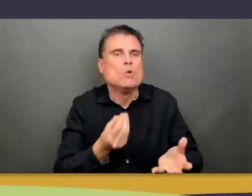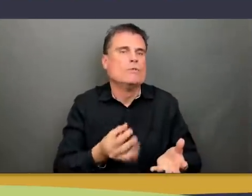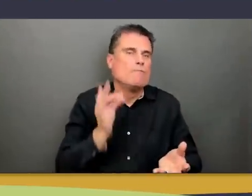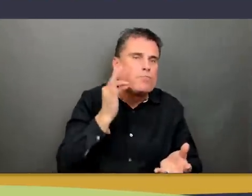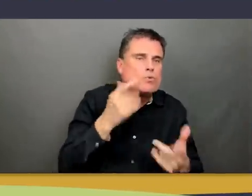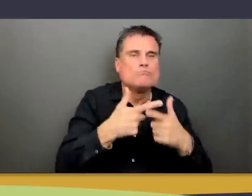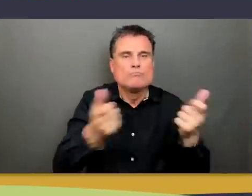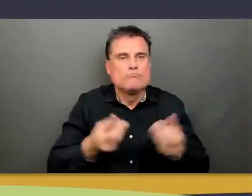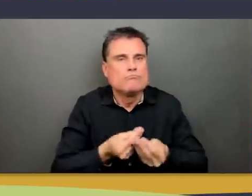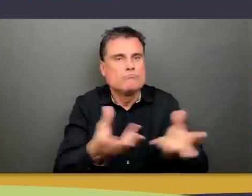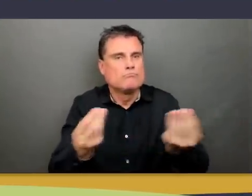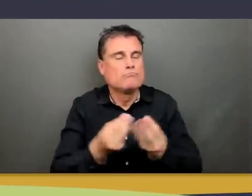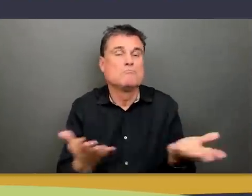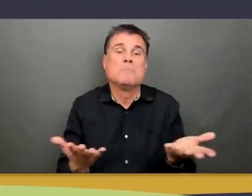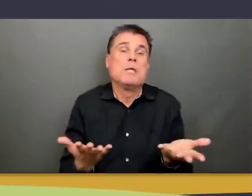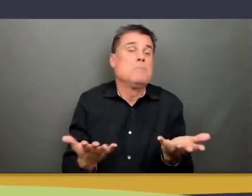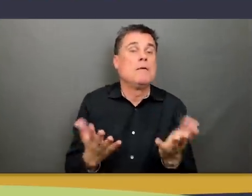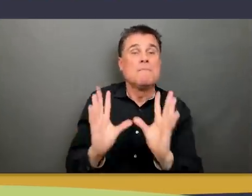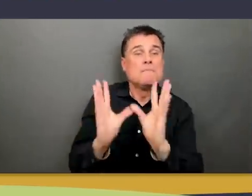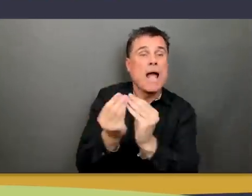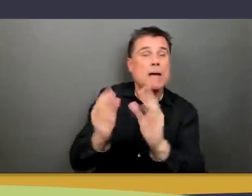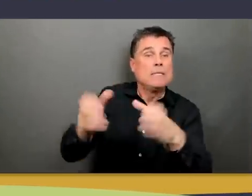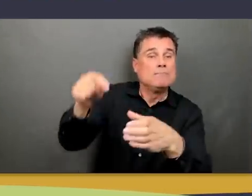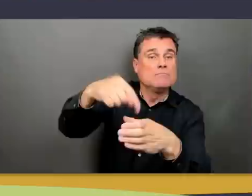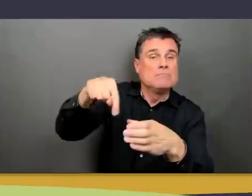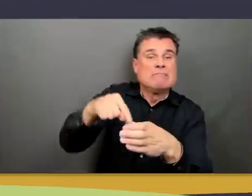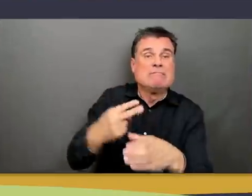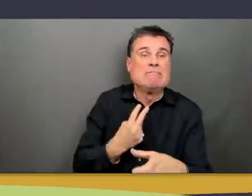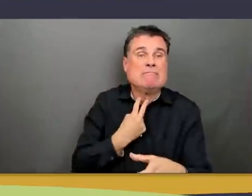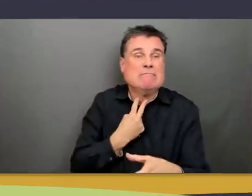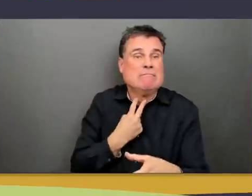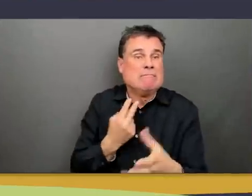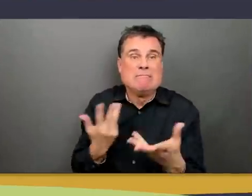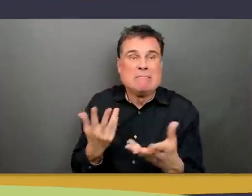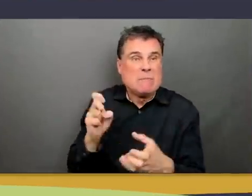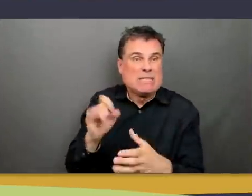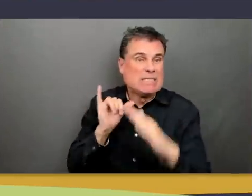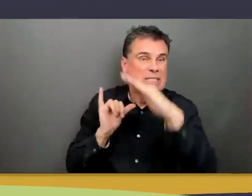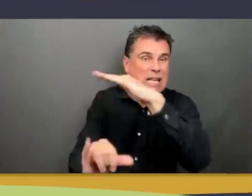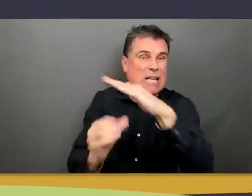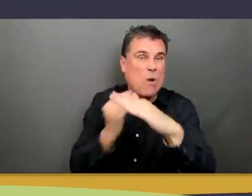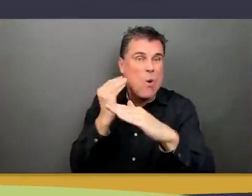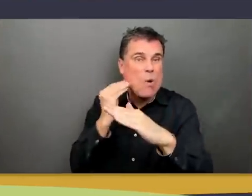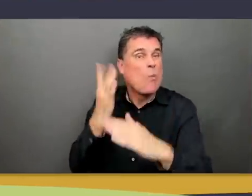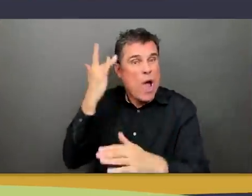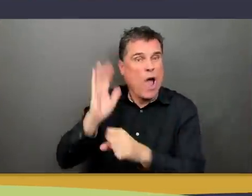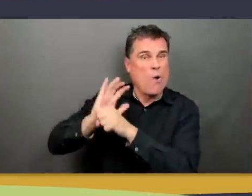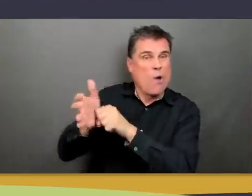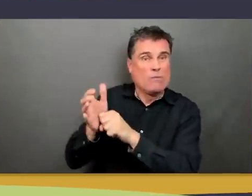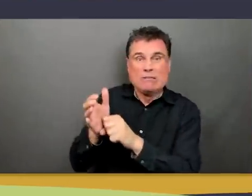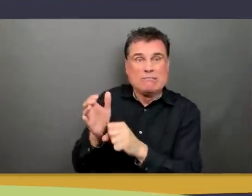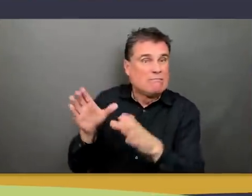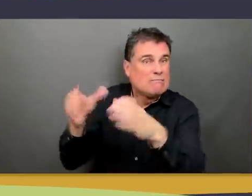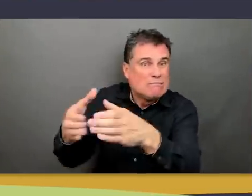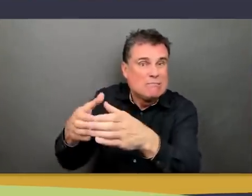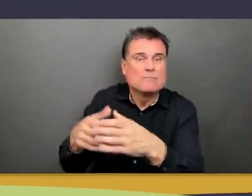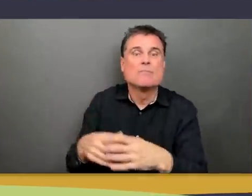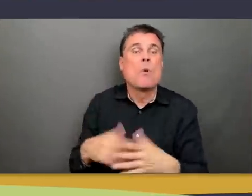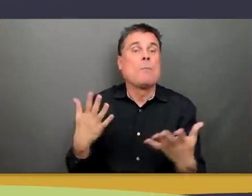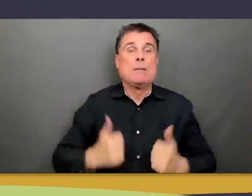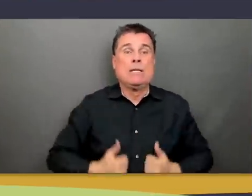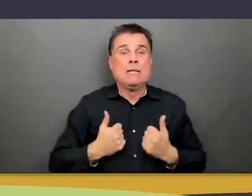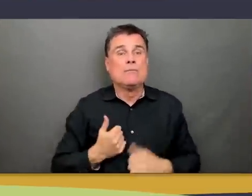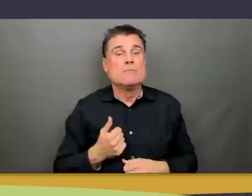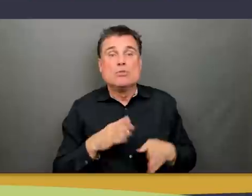provide food for the people out on the streets. And, you know, I'm like, what's life going to be like at the end of